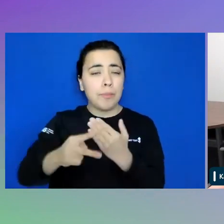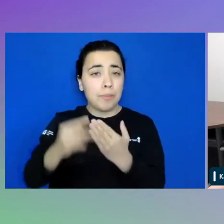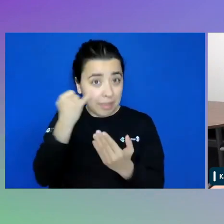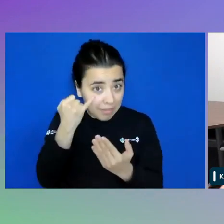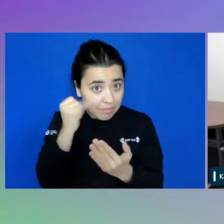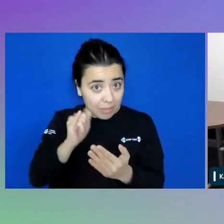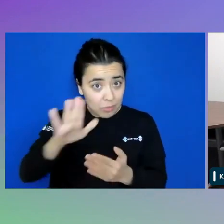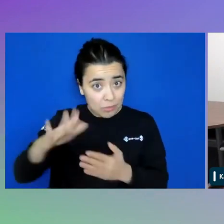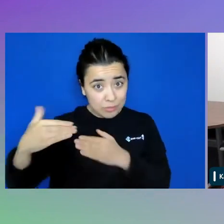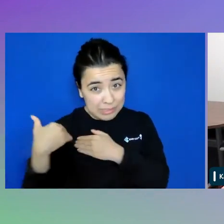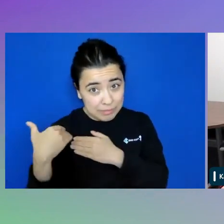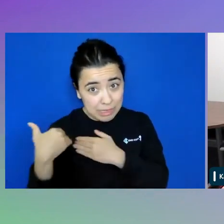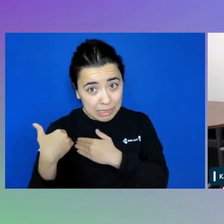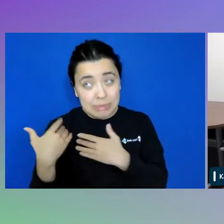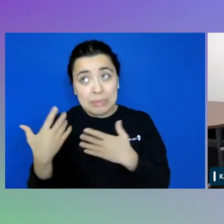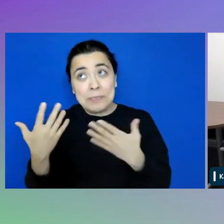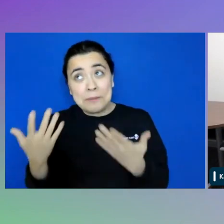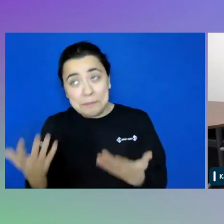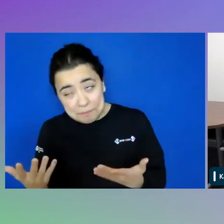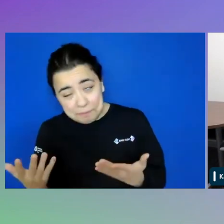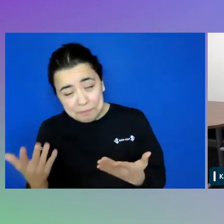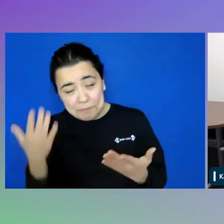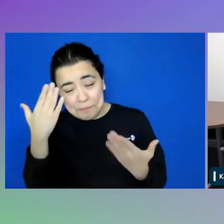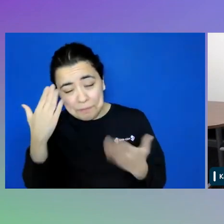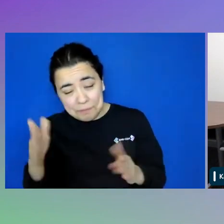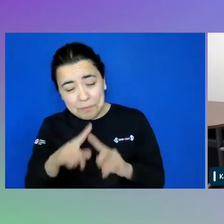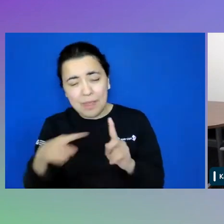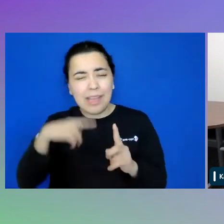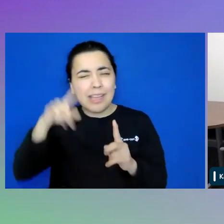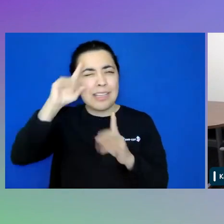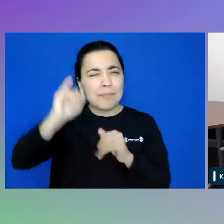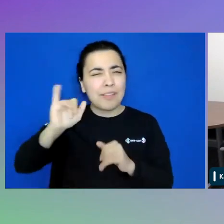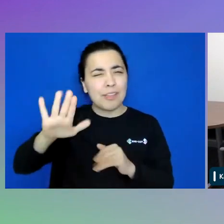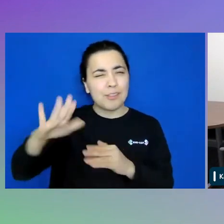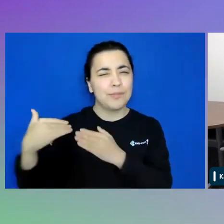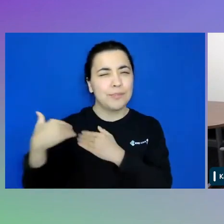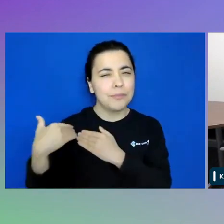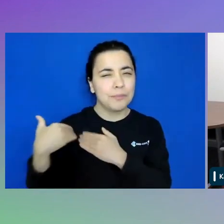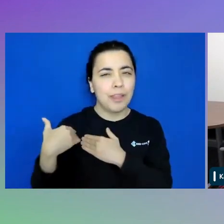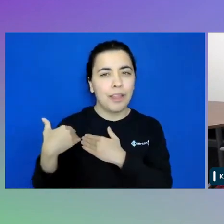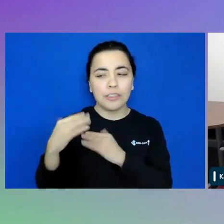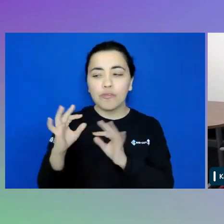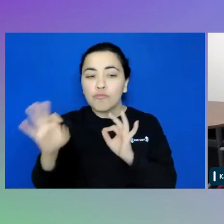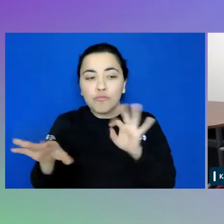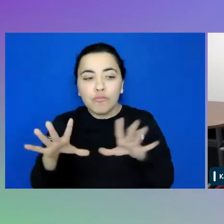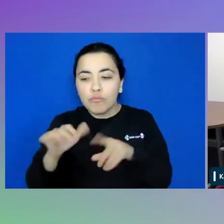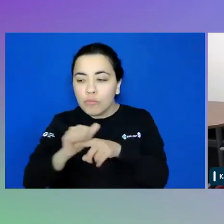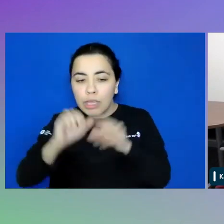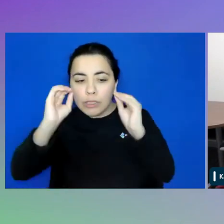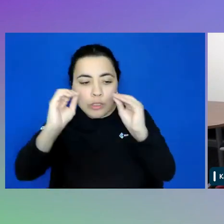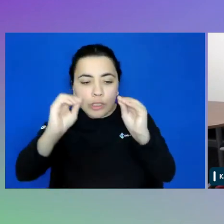you're tasked to have done. But I suspect that is what you've been tasked to do.